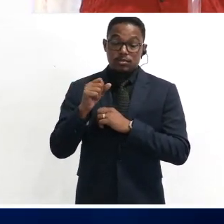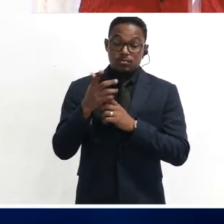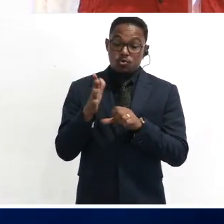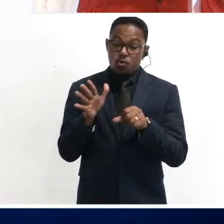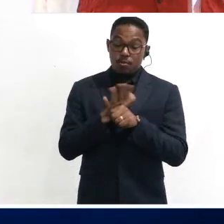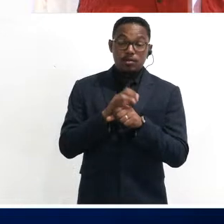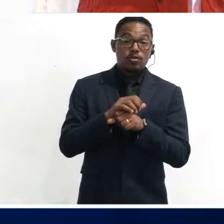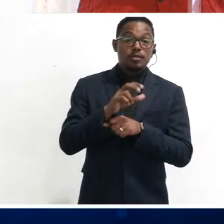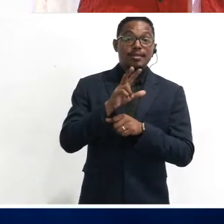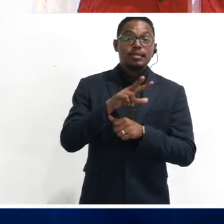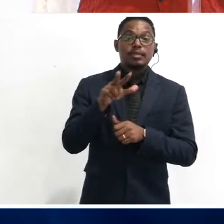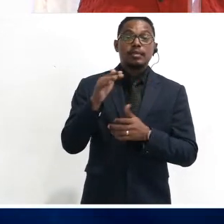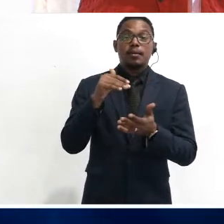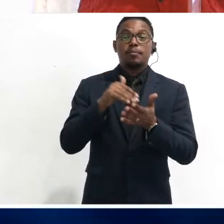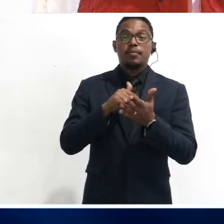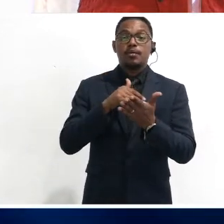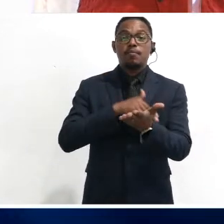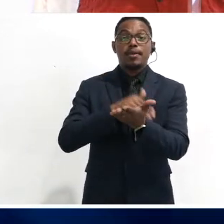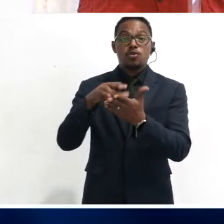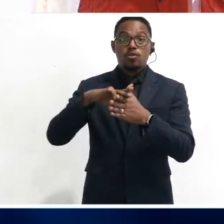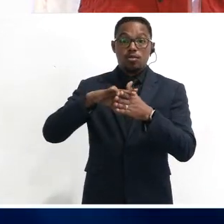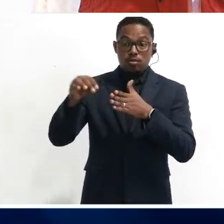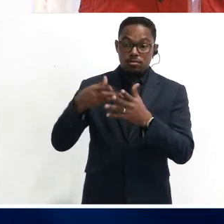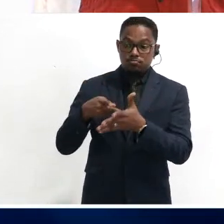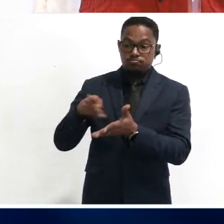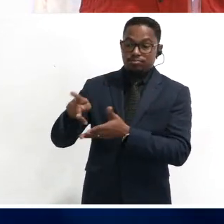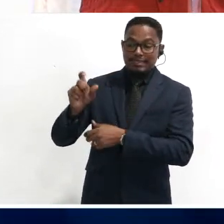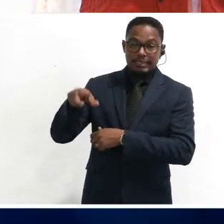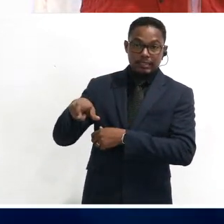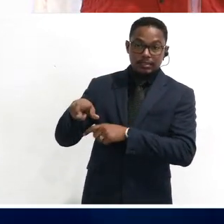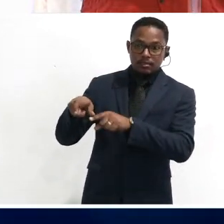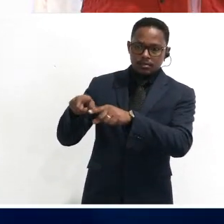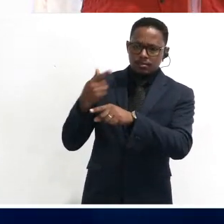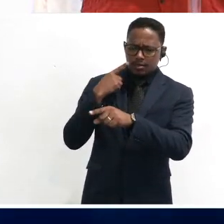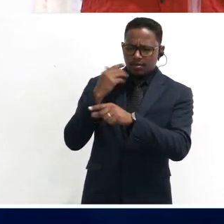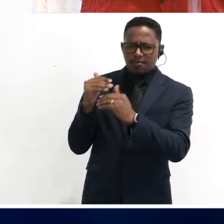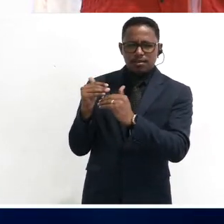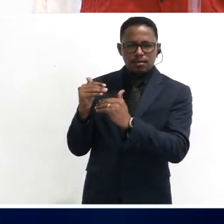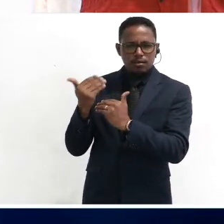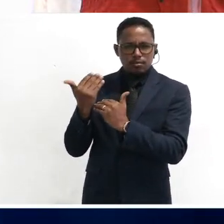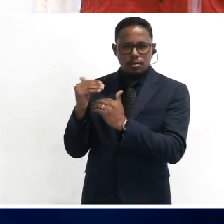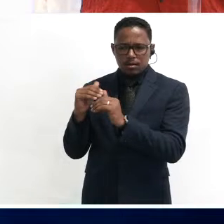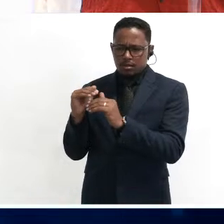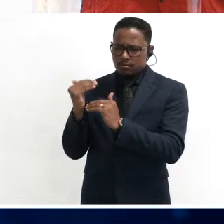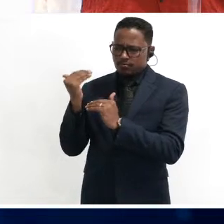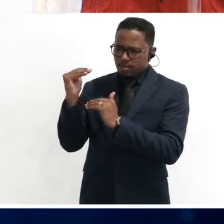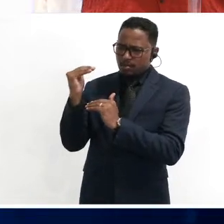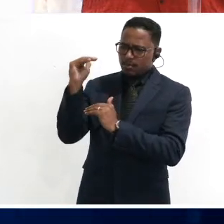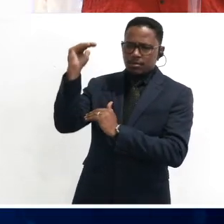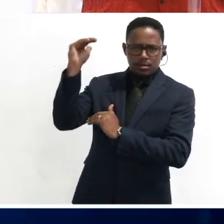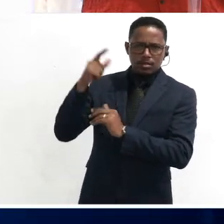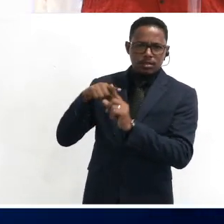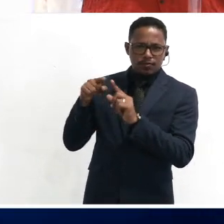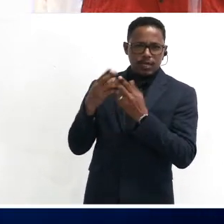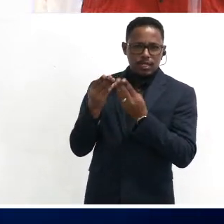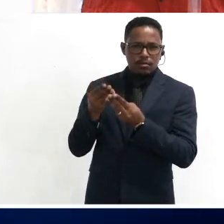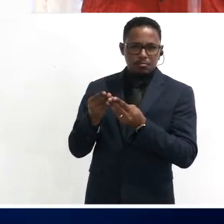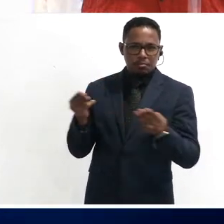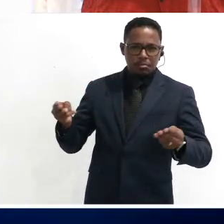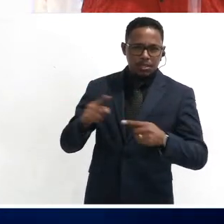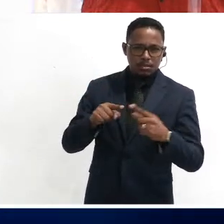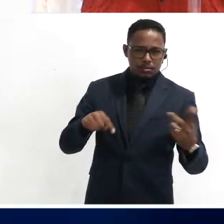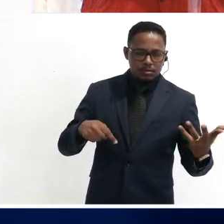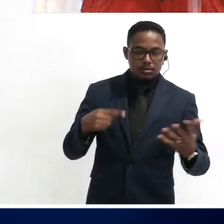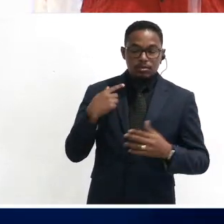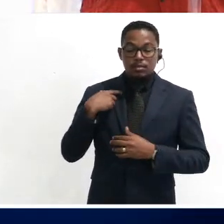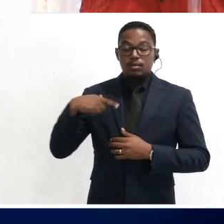We talked about this, so the scaling limits and by different types of devices are kind of running out of steam, but